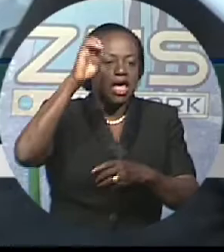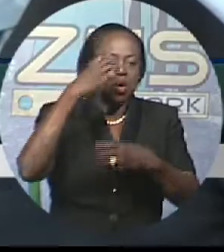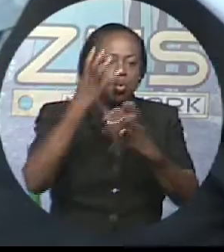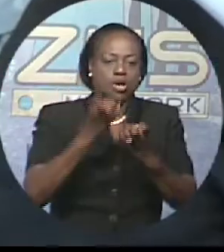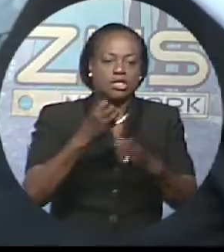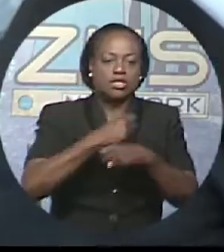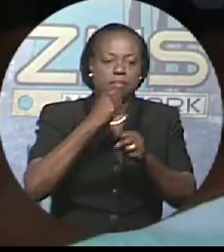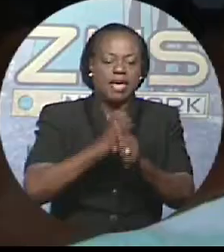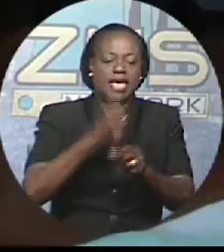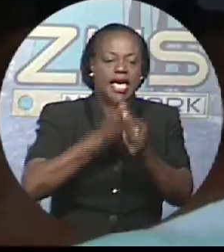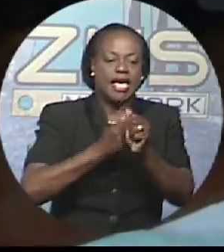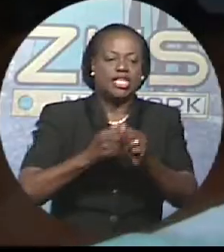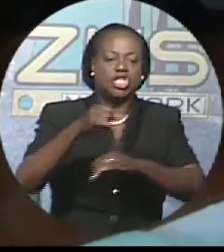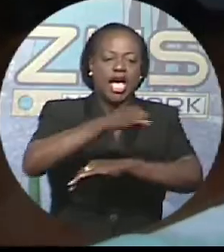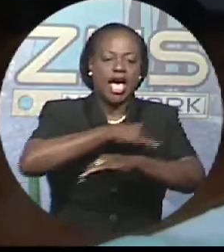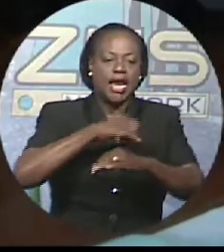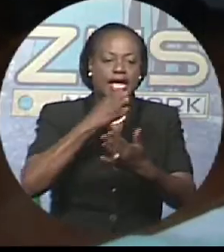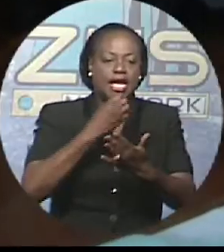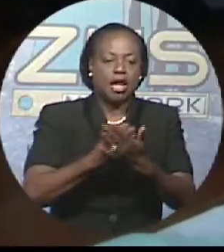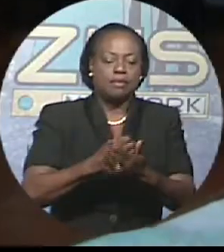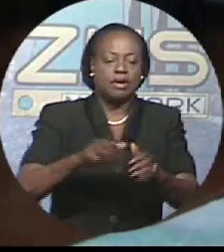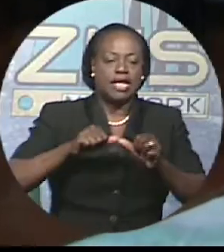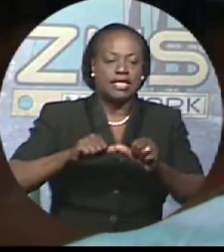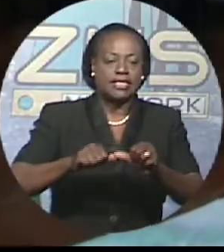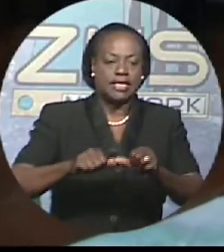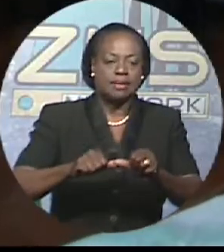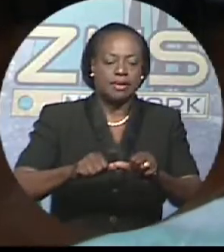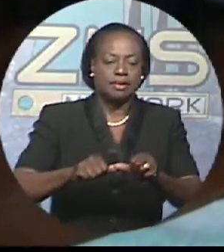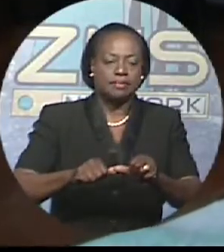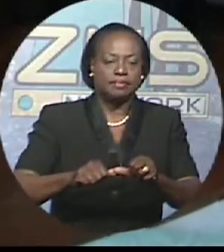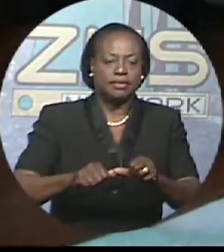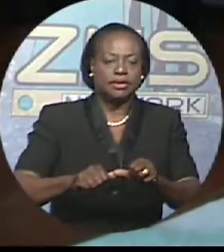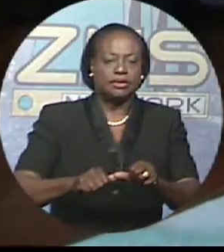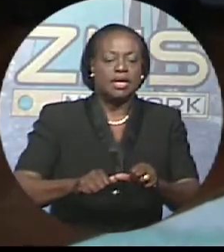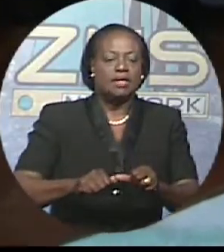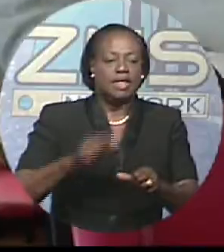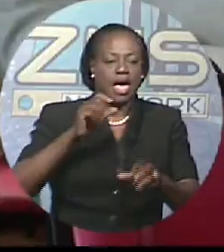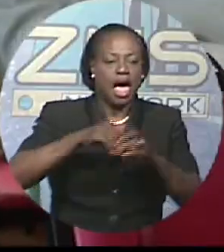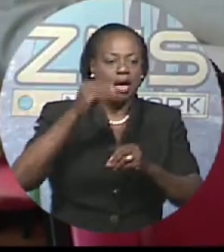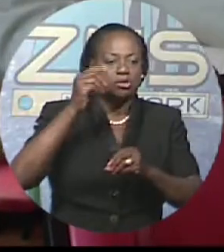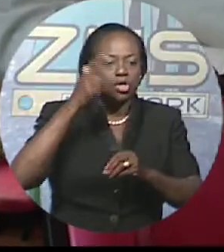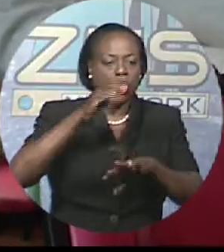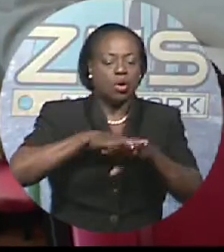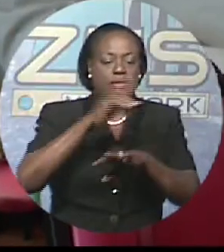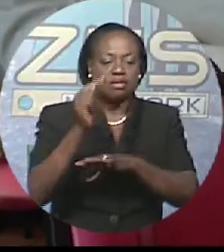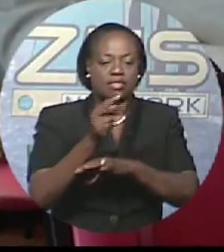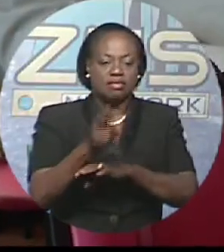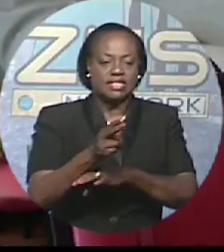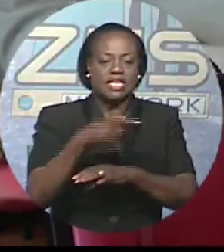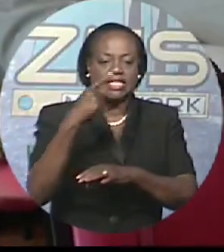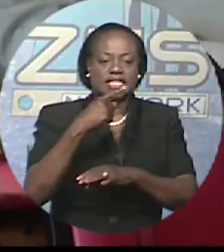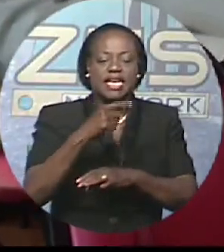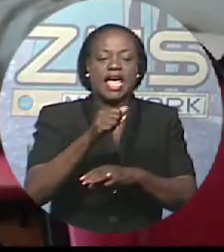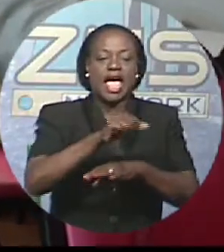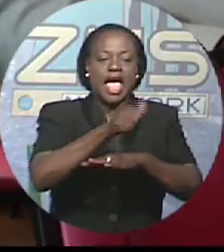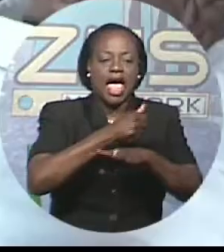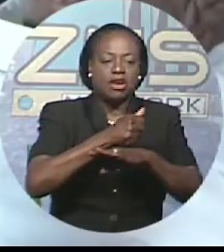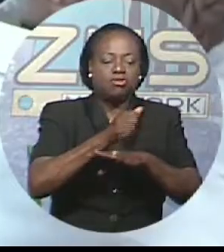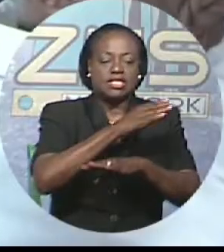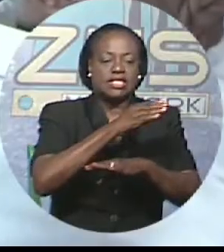report. Prime Minister Right Honorable Perry Christie contends that for far too long, the Bahamas has failed to embrace agriculture